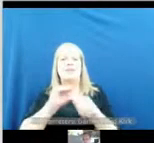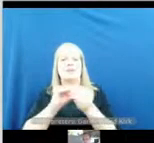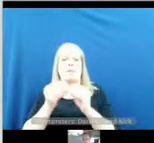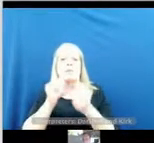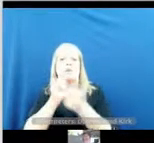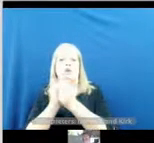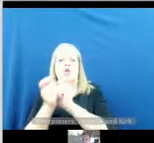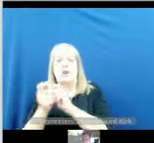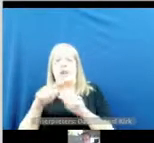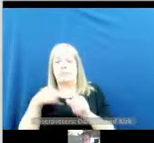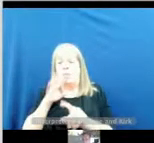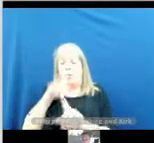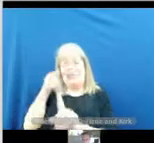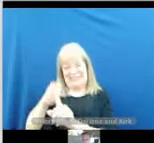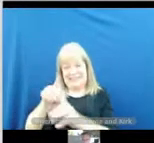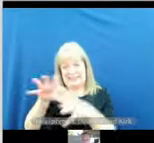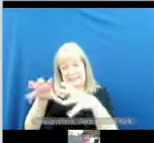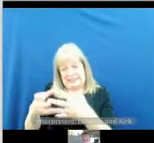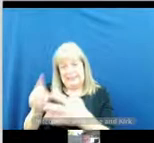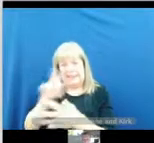deaf community.